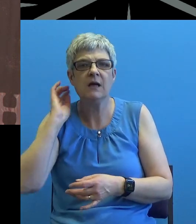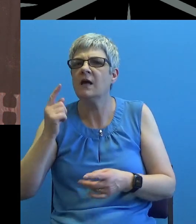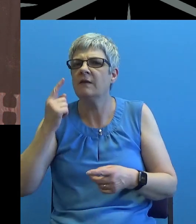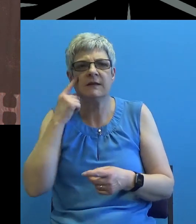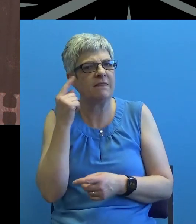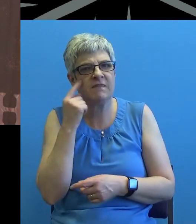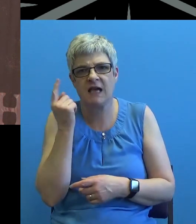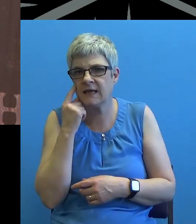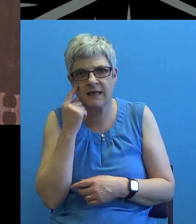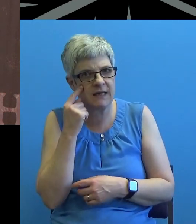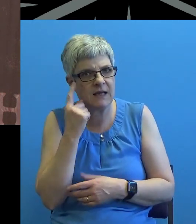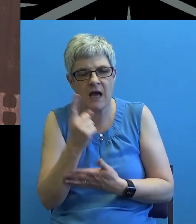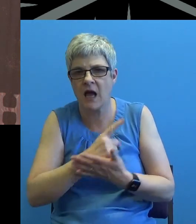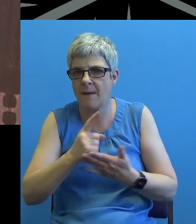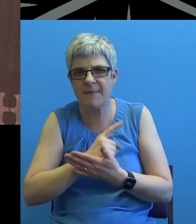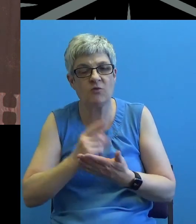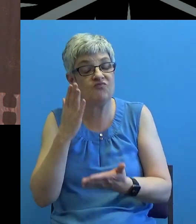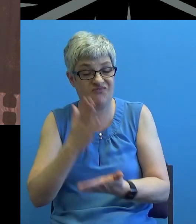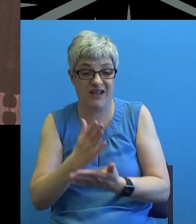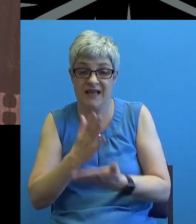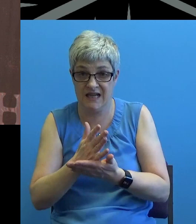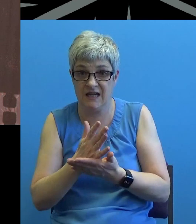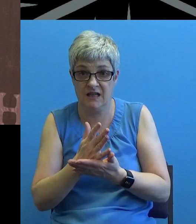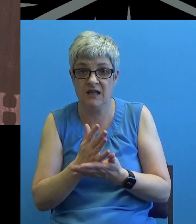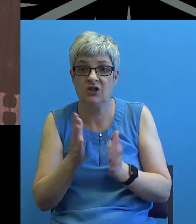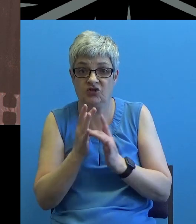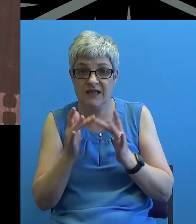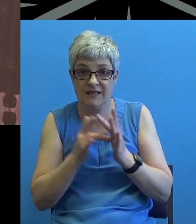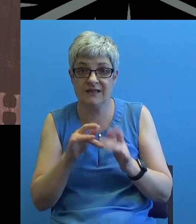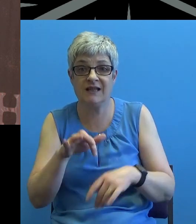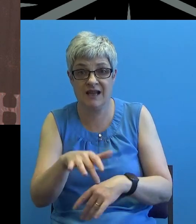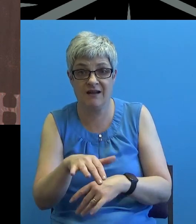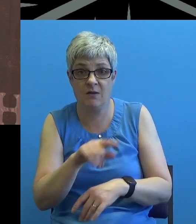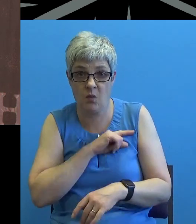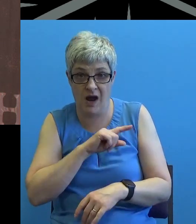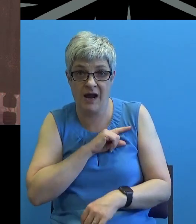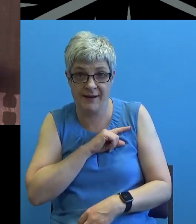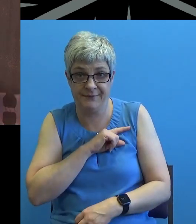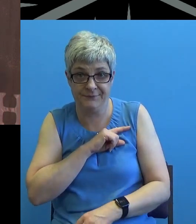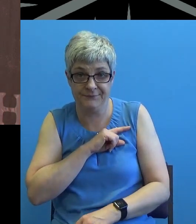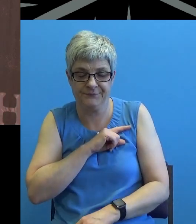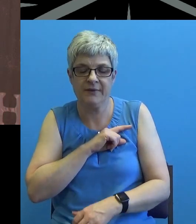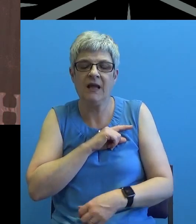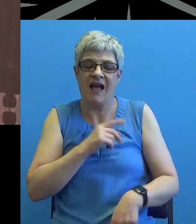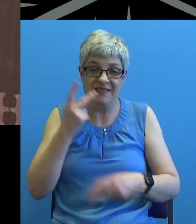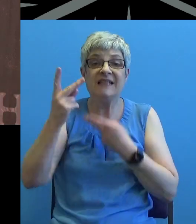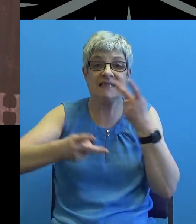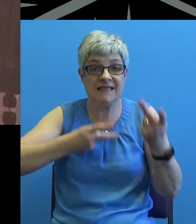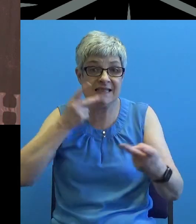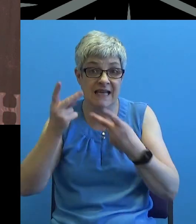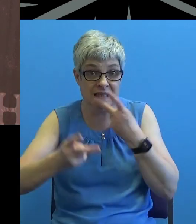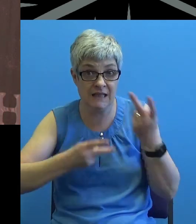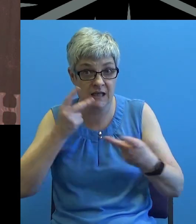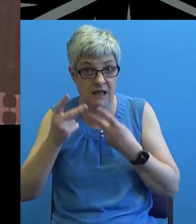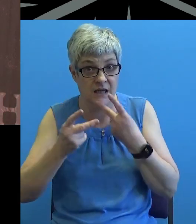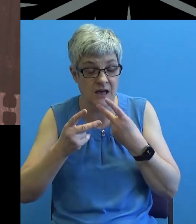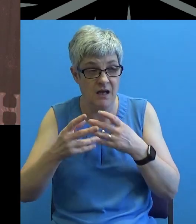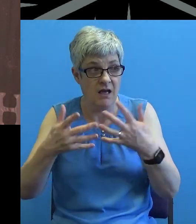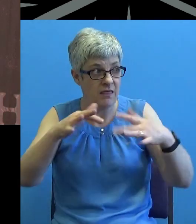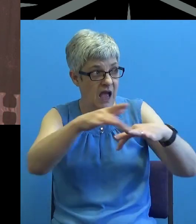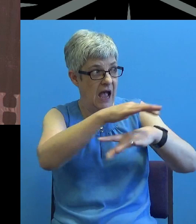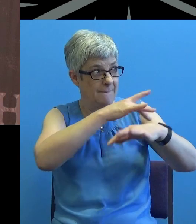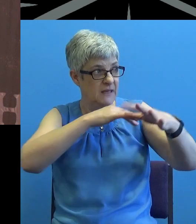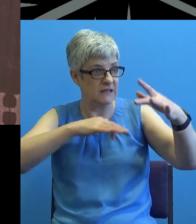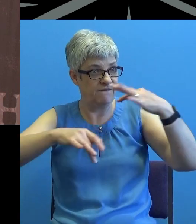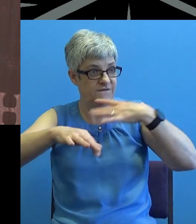thought about what he was really going to do. And even as they sing, the atmosphere